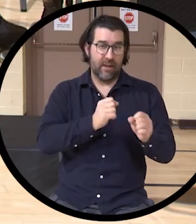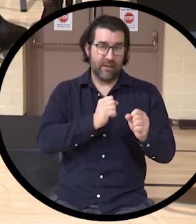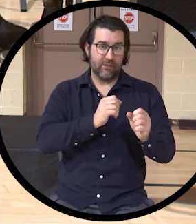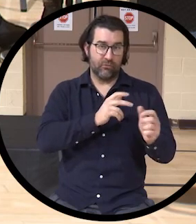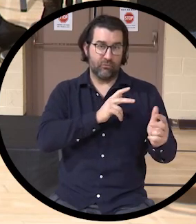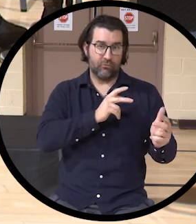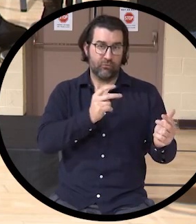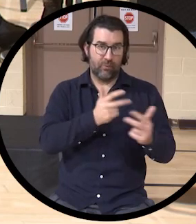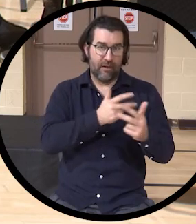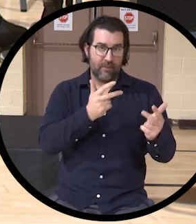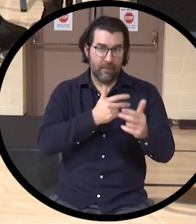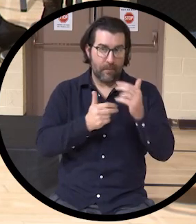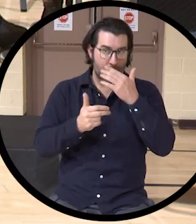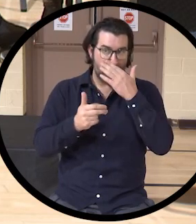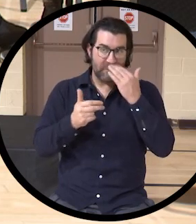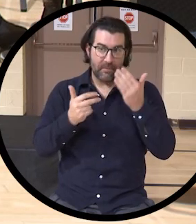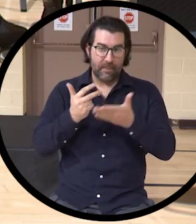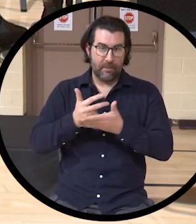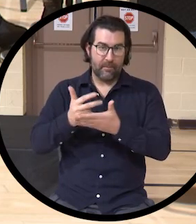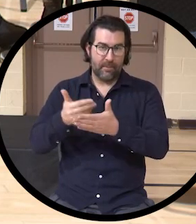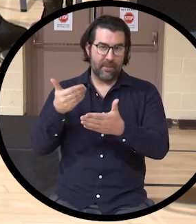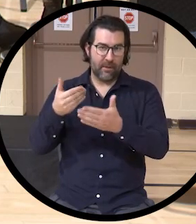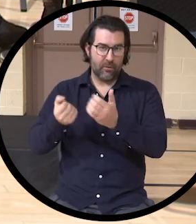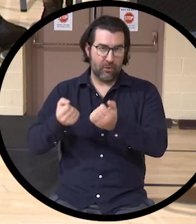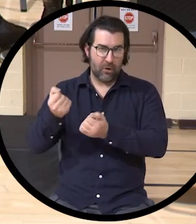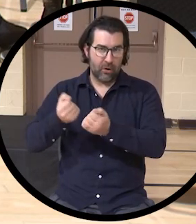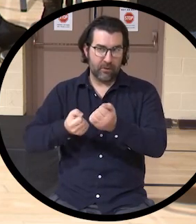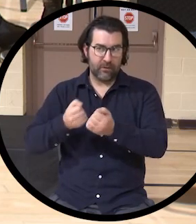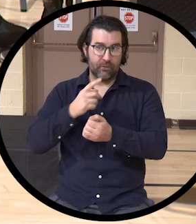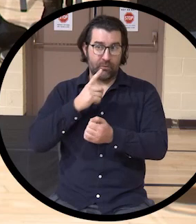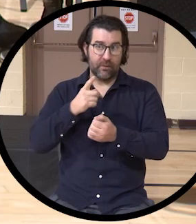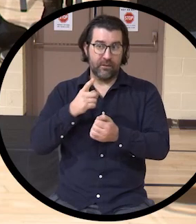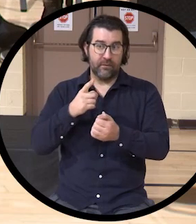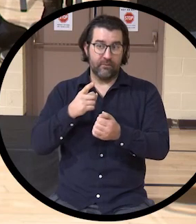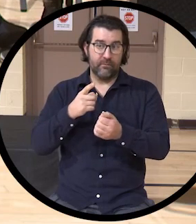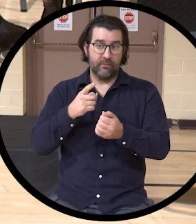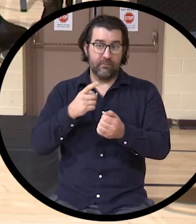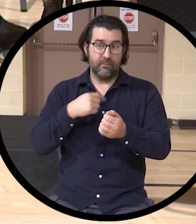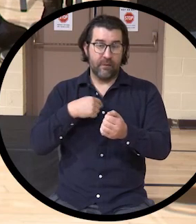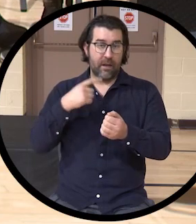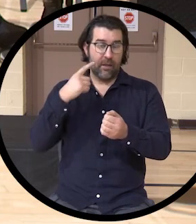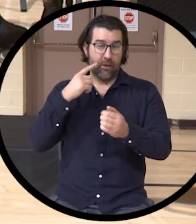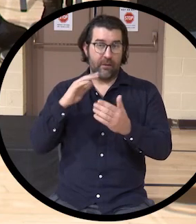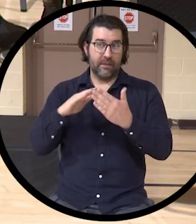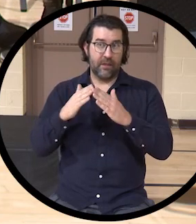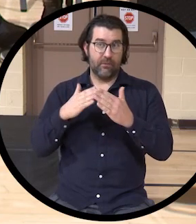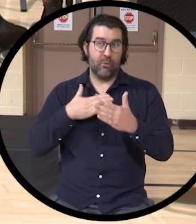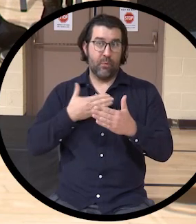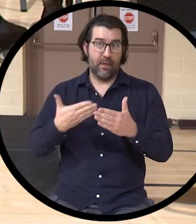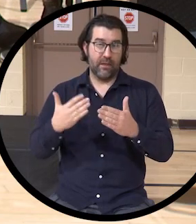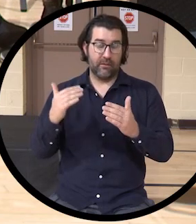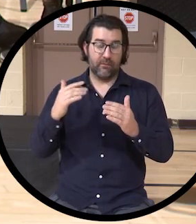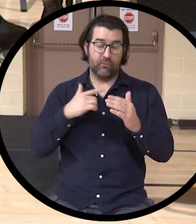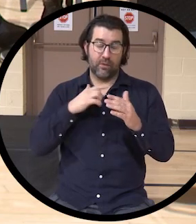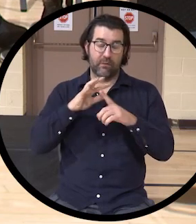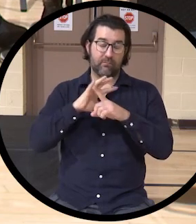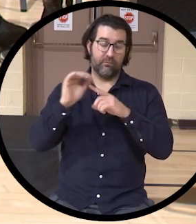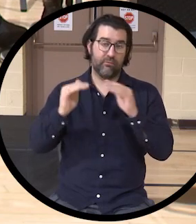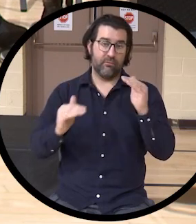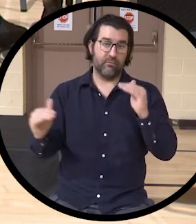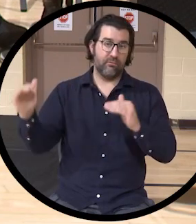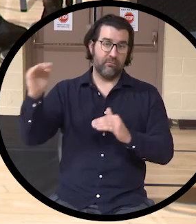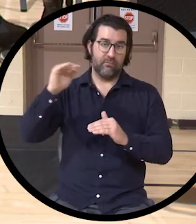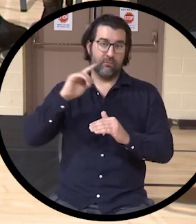parking next to cars. I think this is beyond what I would have thought the city was willing to do, and I'm deeply